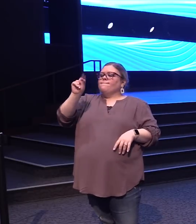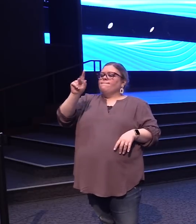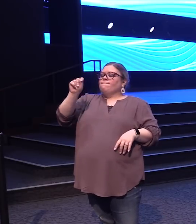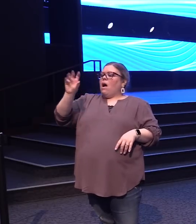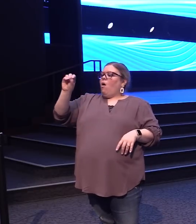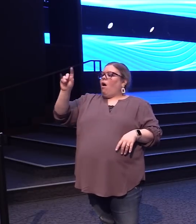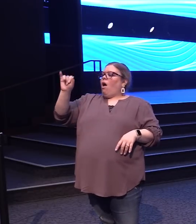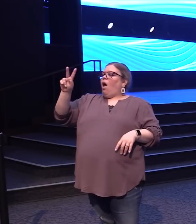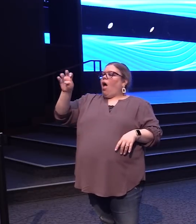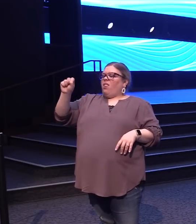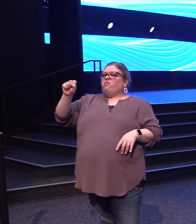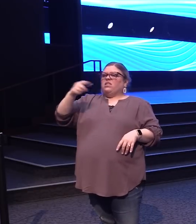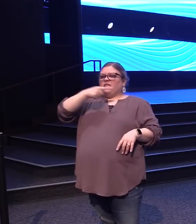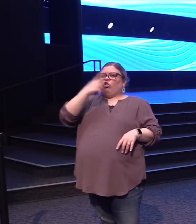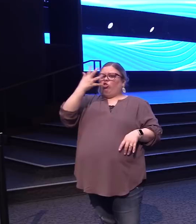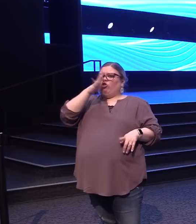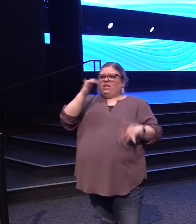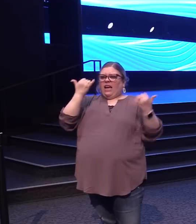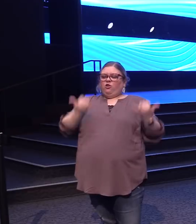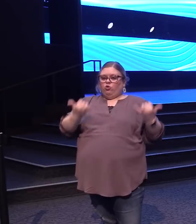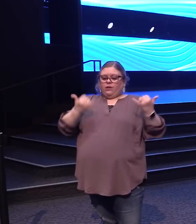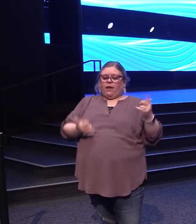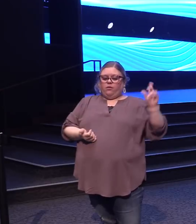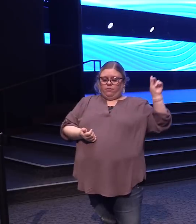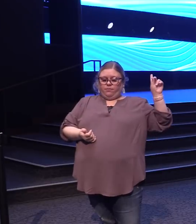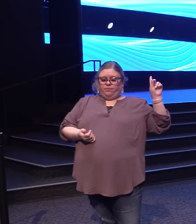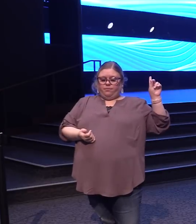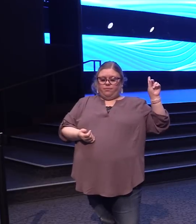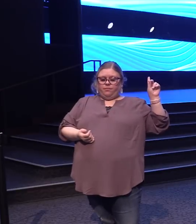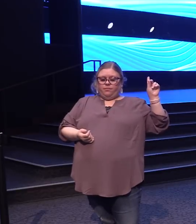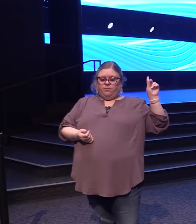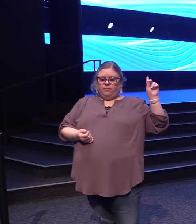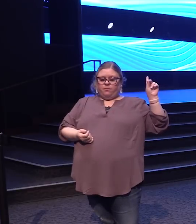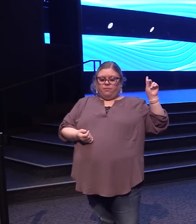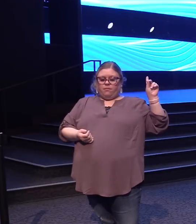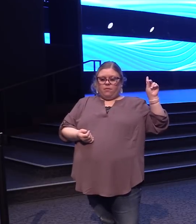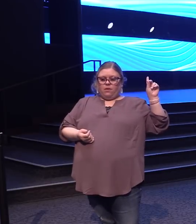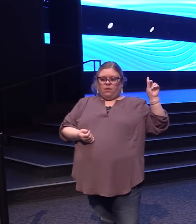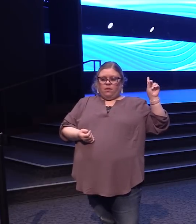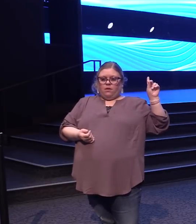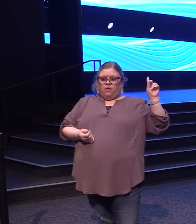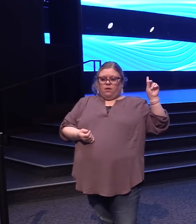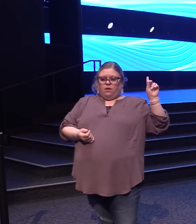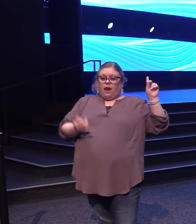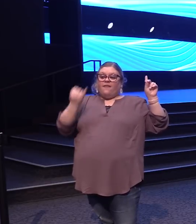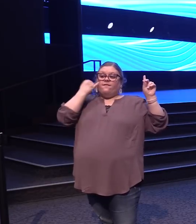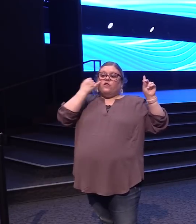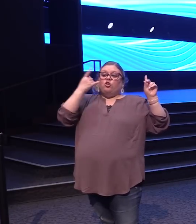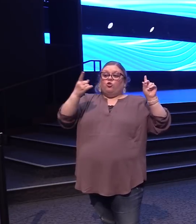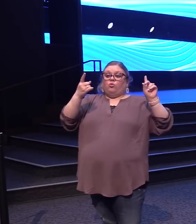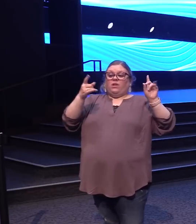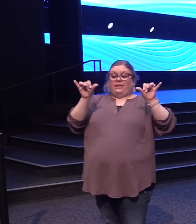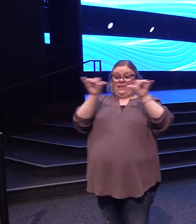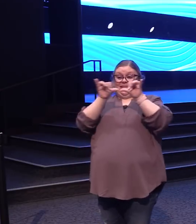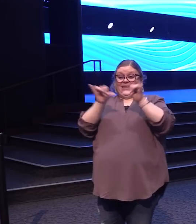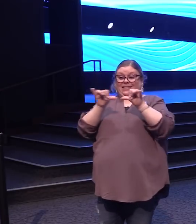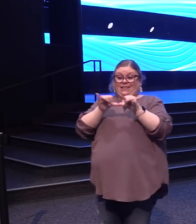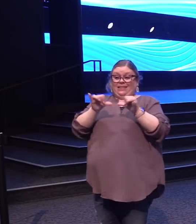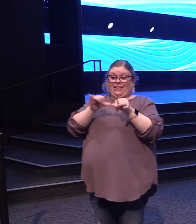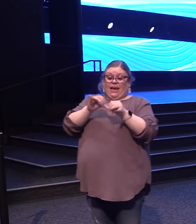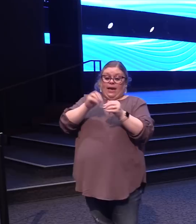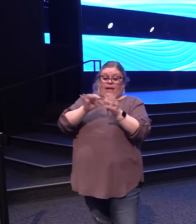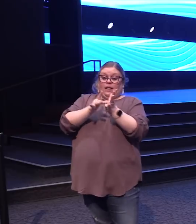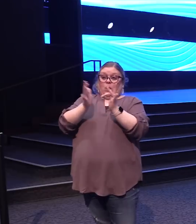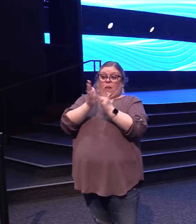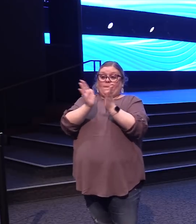about how Jerusalem looks today. Now, if we would take the dimensions mentioned in the Bible and just kind of bring in them to